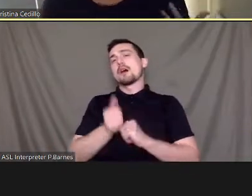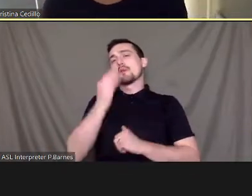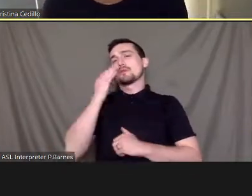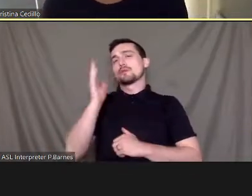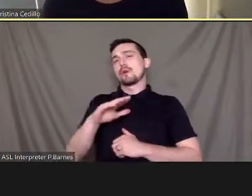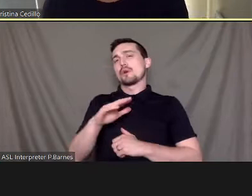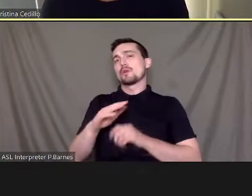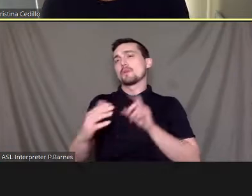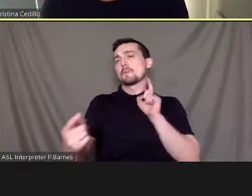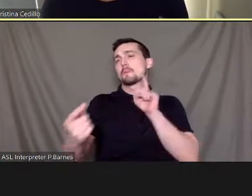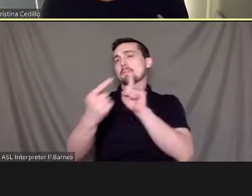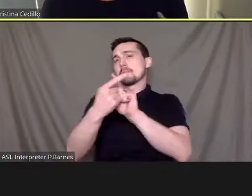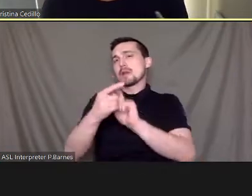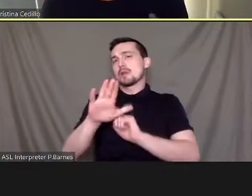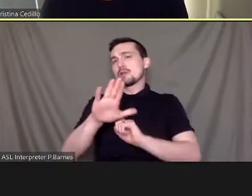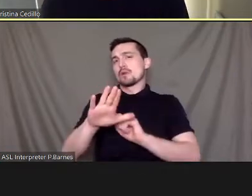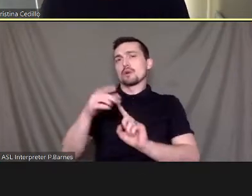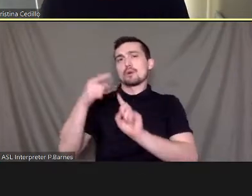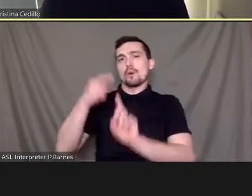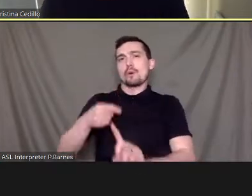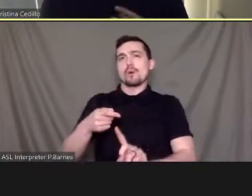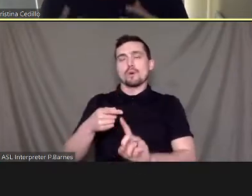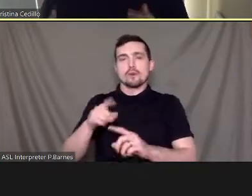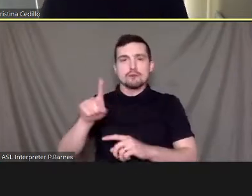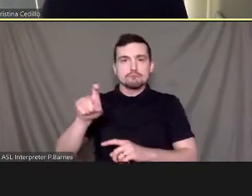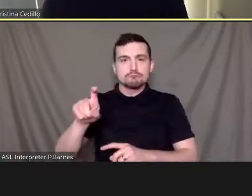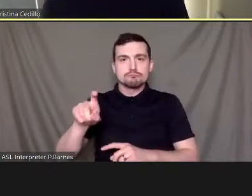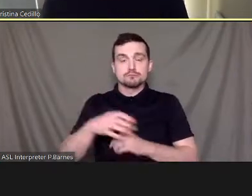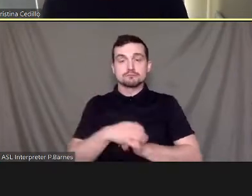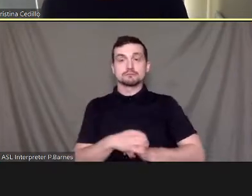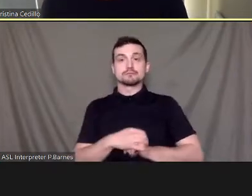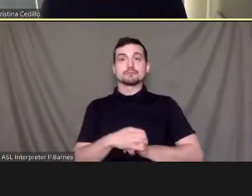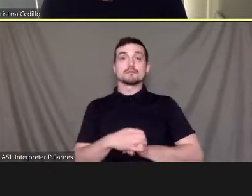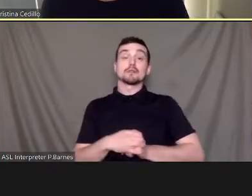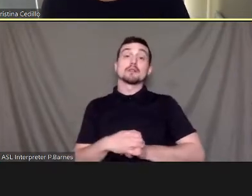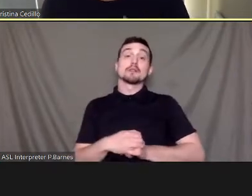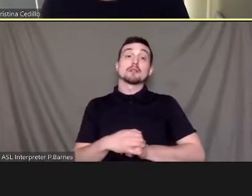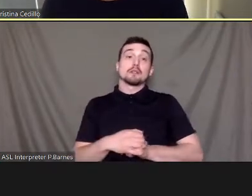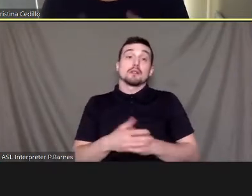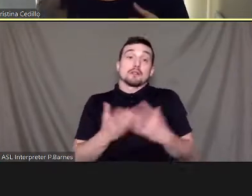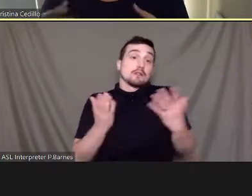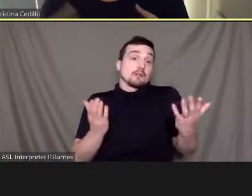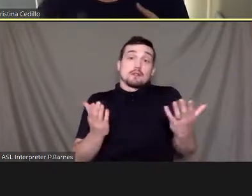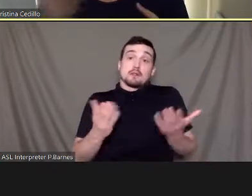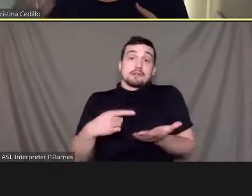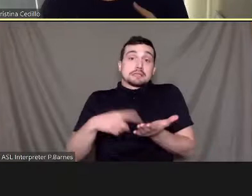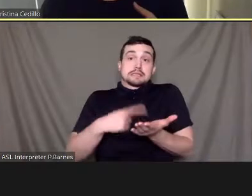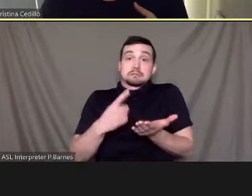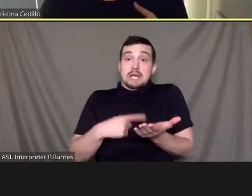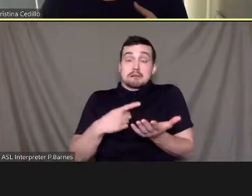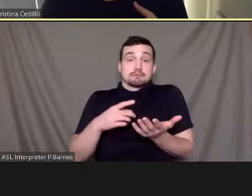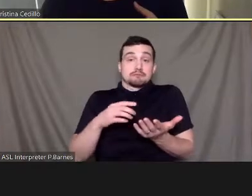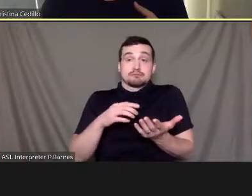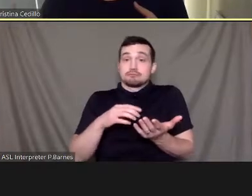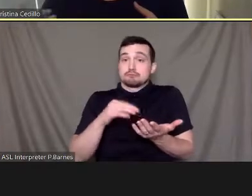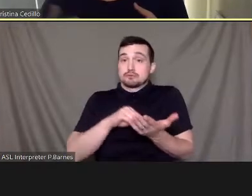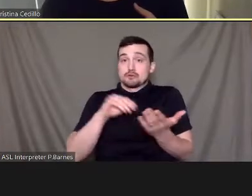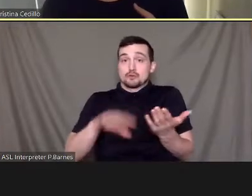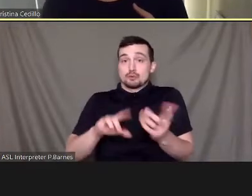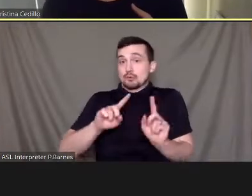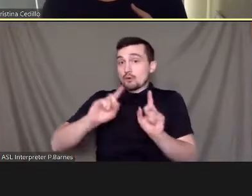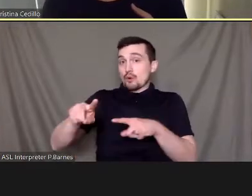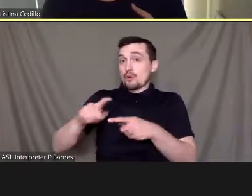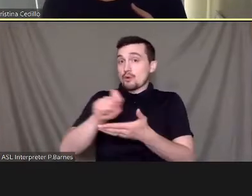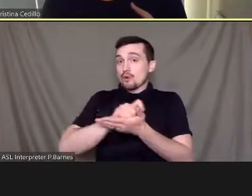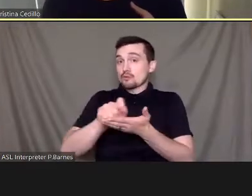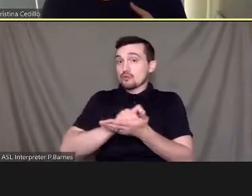this goal? You know, and the reason being is that sometimes, you know, students will go to the Writing Center, and especially,